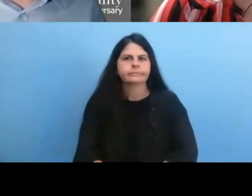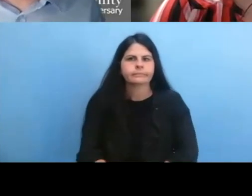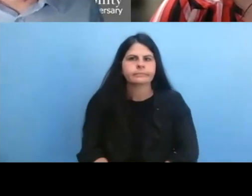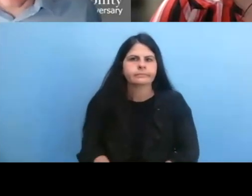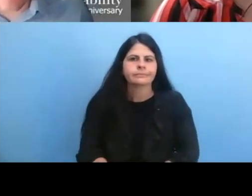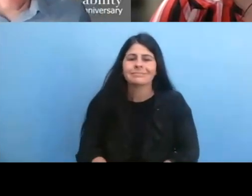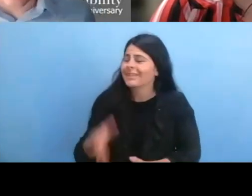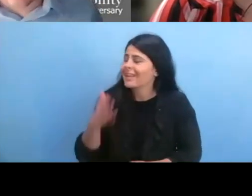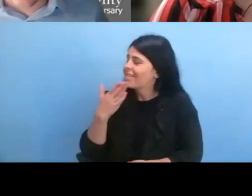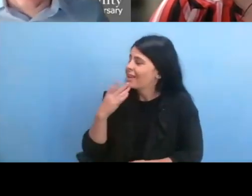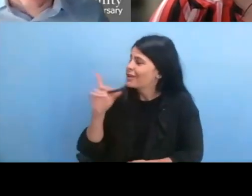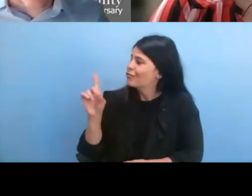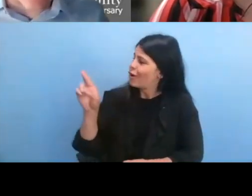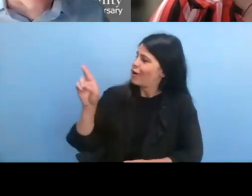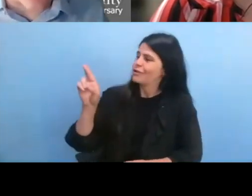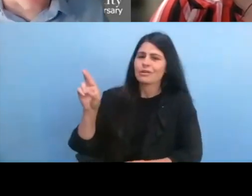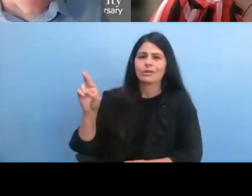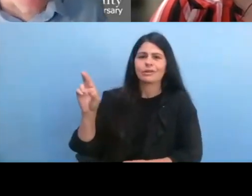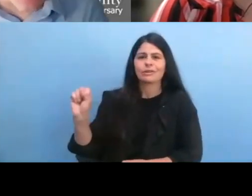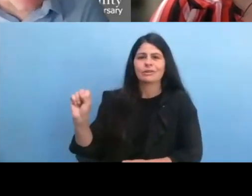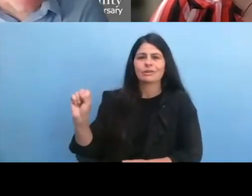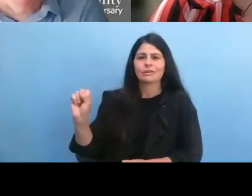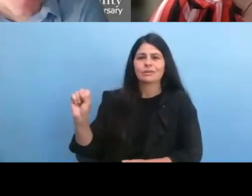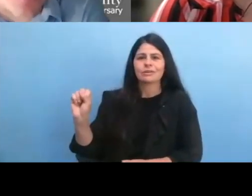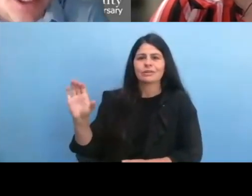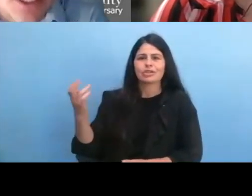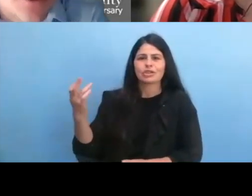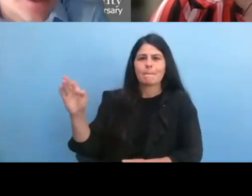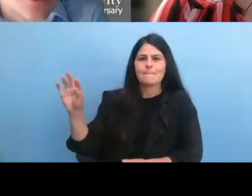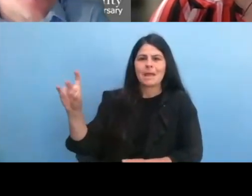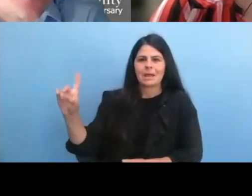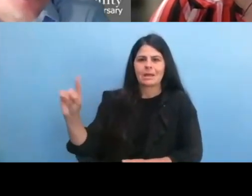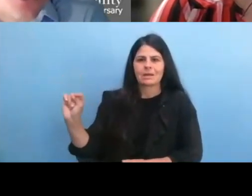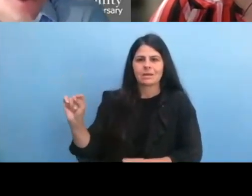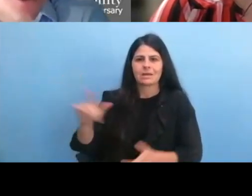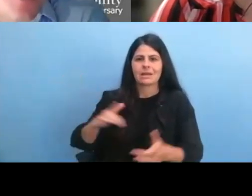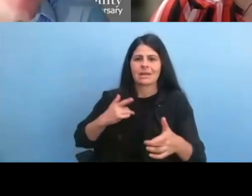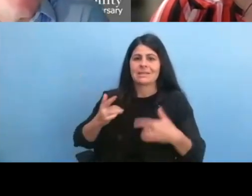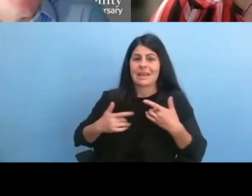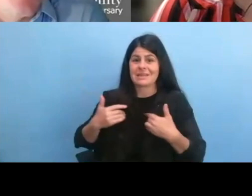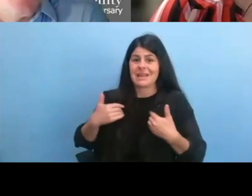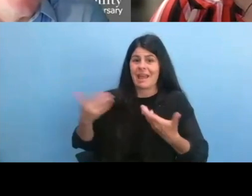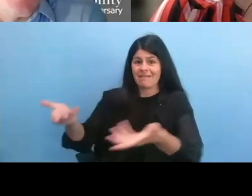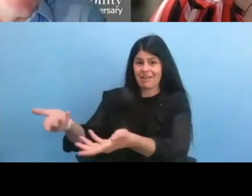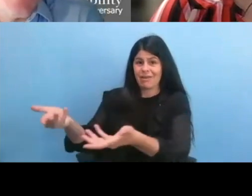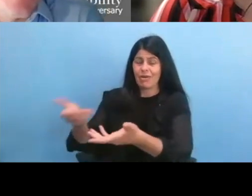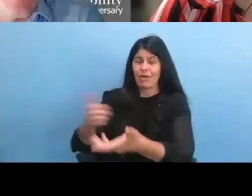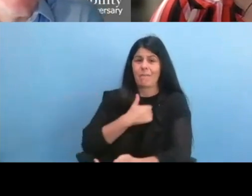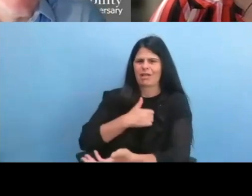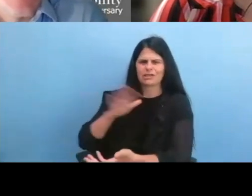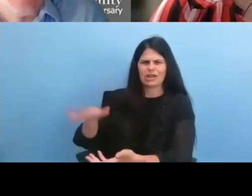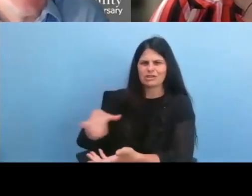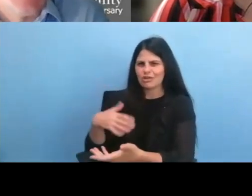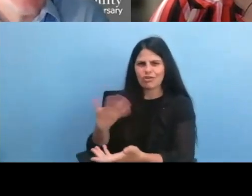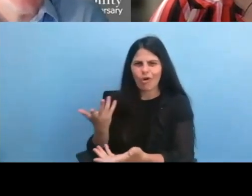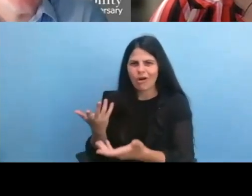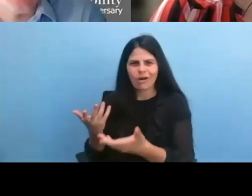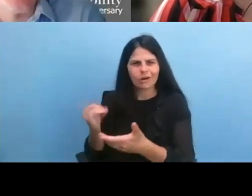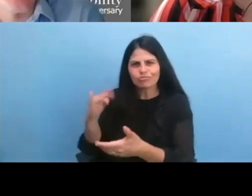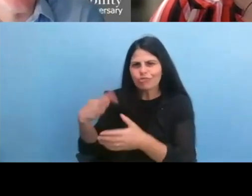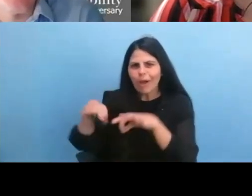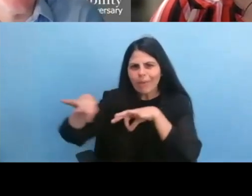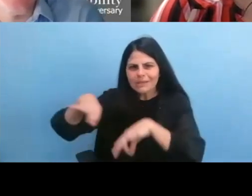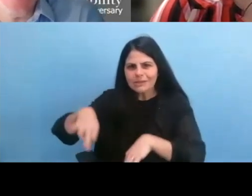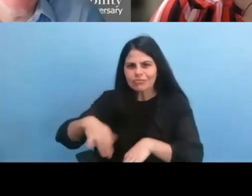Thank you, Dr. Schmidt. We're excited to have you here with us today, and I apologize for getting your credentials wrong. Oh, no, no problem. I just didn't want to take credit for